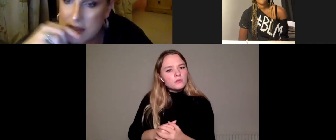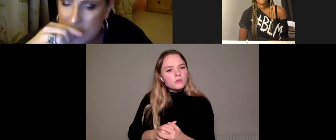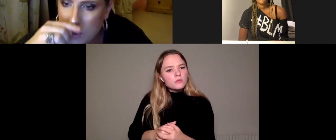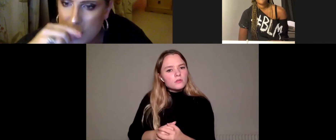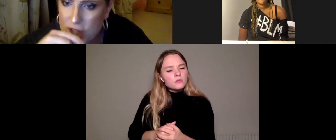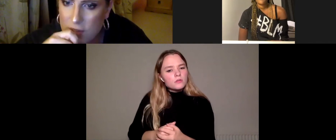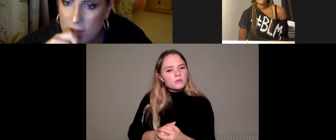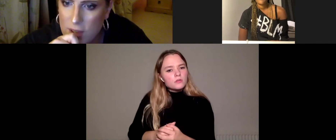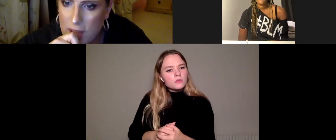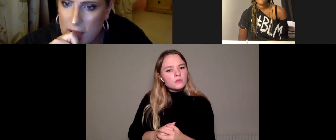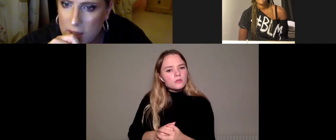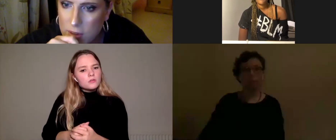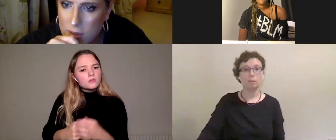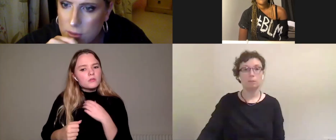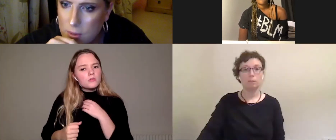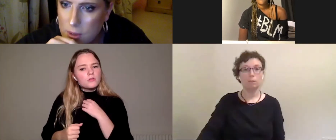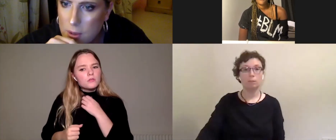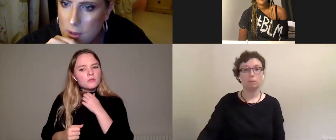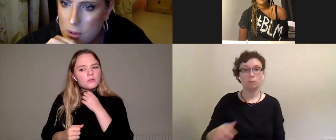that situation even okay?